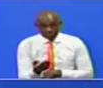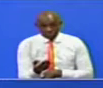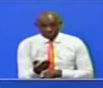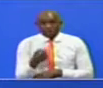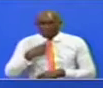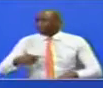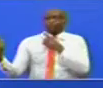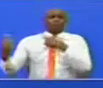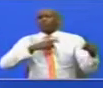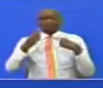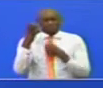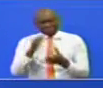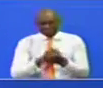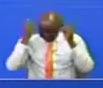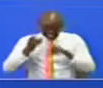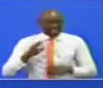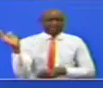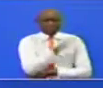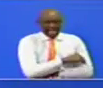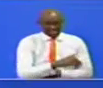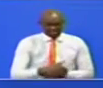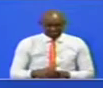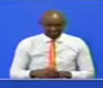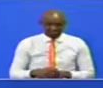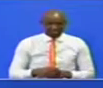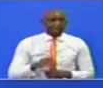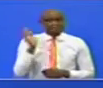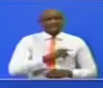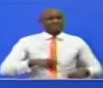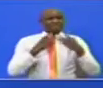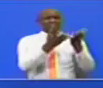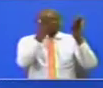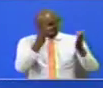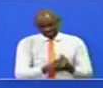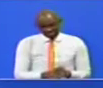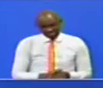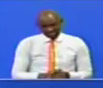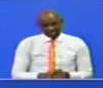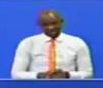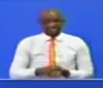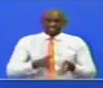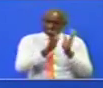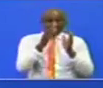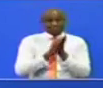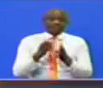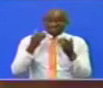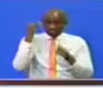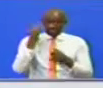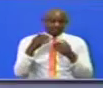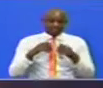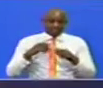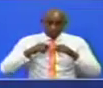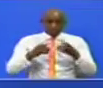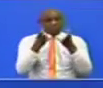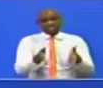tunarushana rushani. I decided to go back to where nilikuwa used to. That is how I ended up in